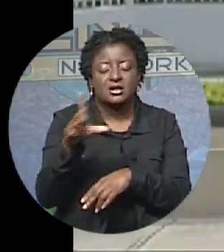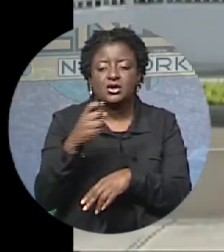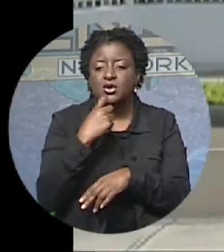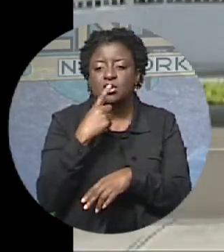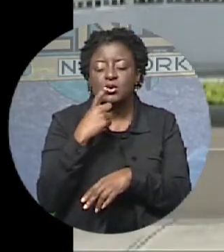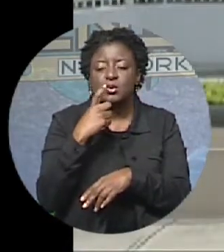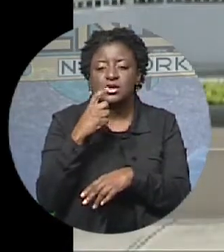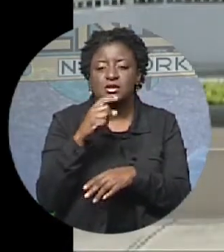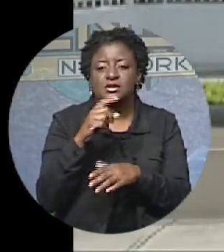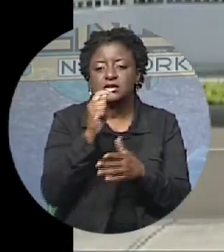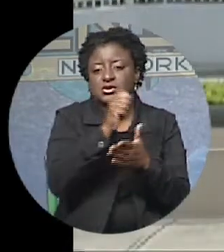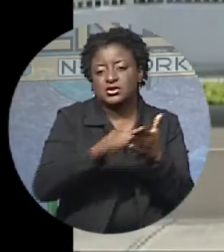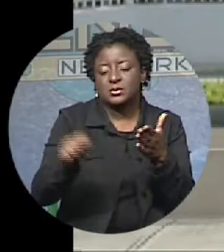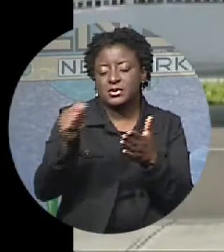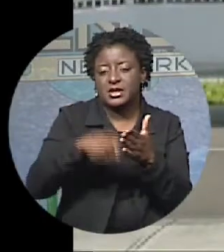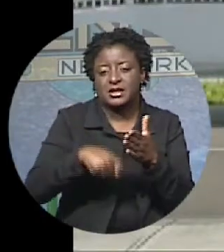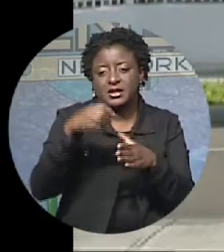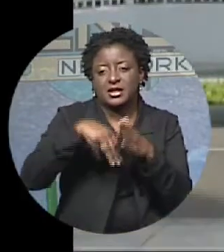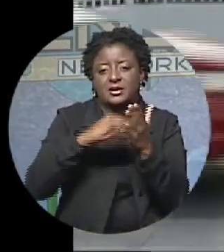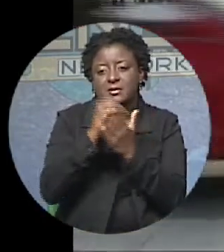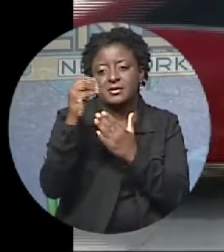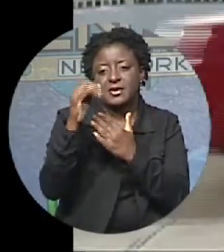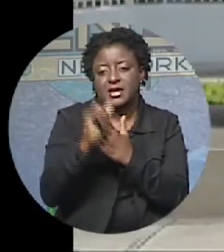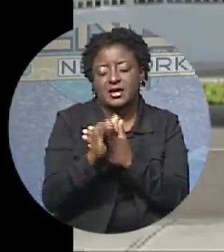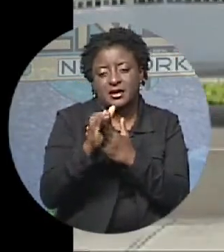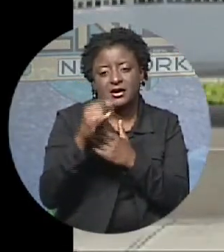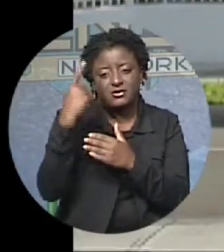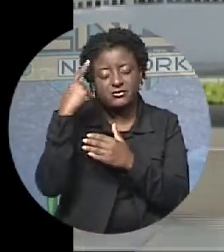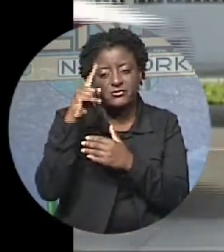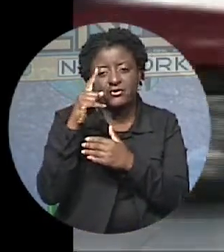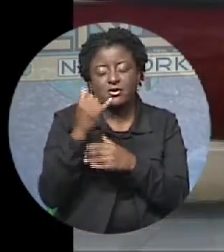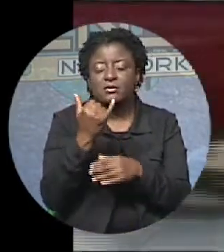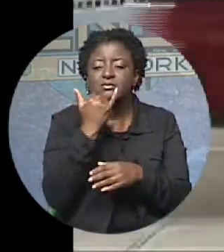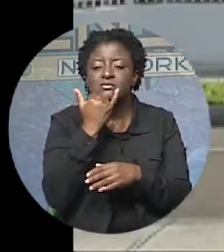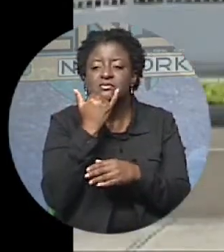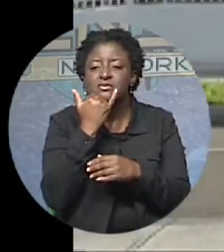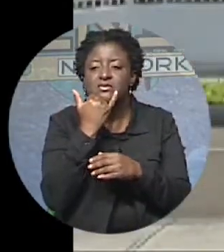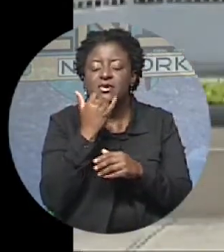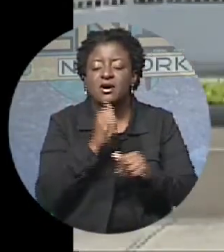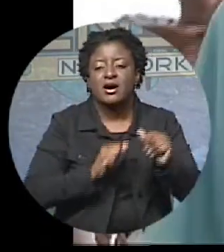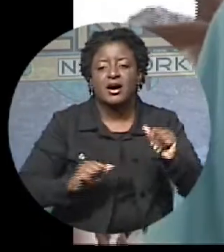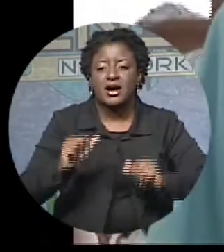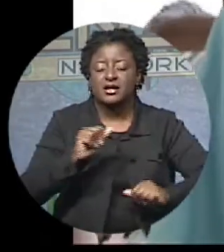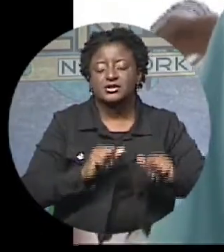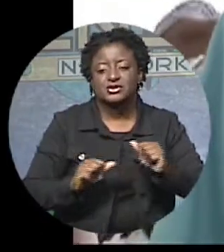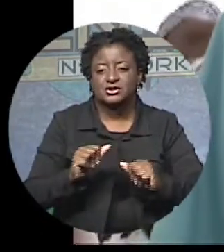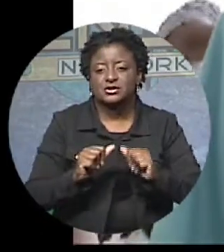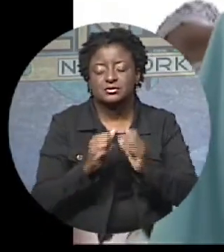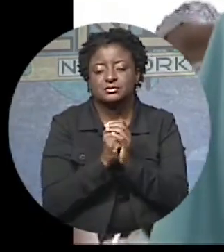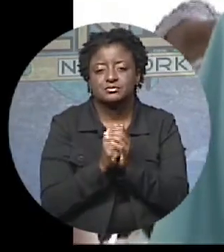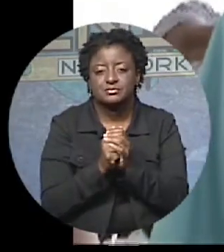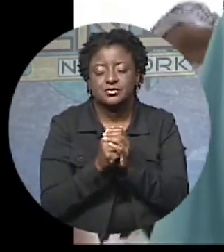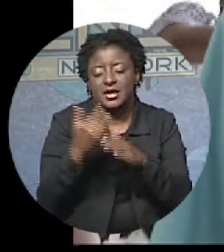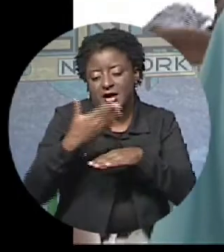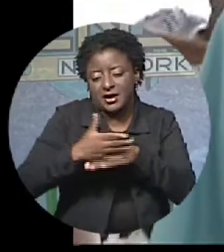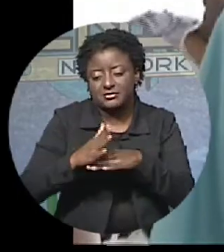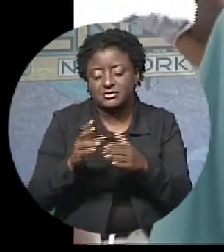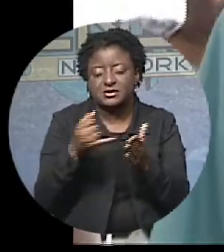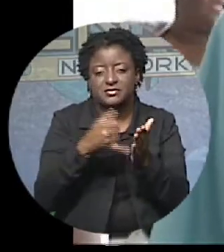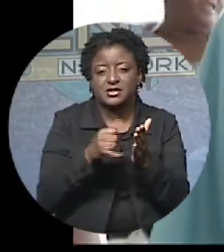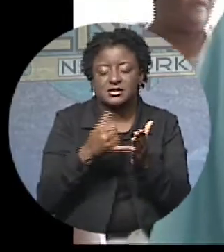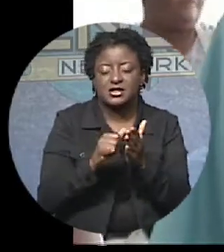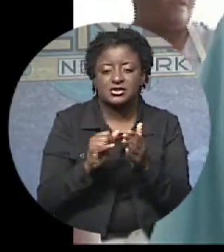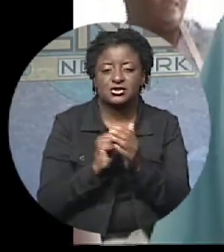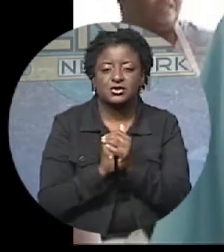in May for gross misconduct following a forensic investigation. I tell you what, we've already narrowed down the search for the